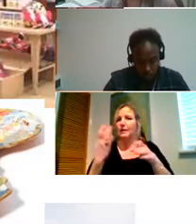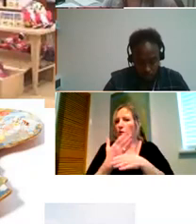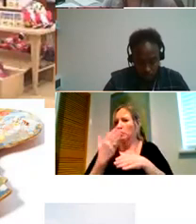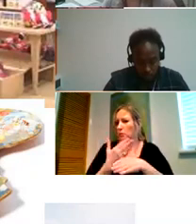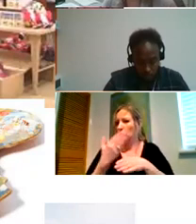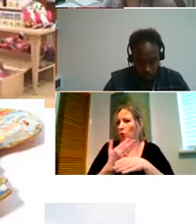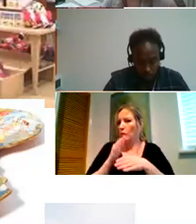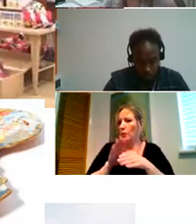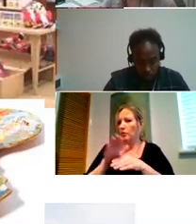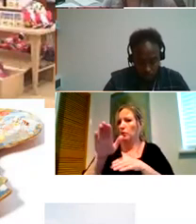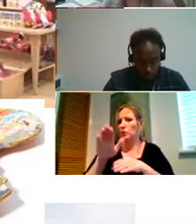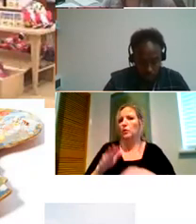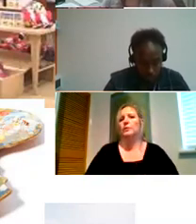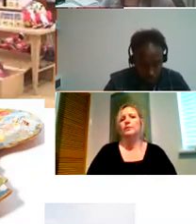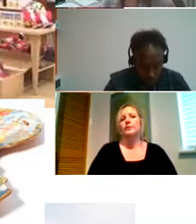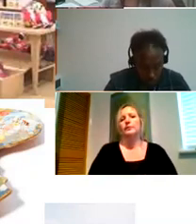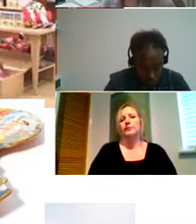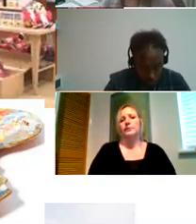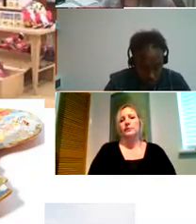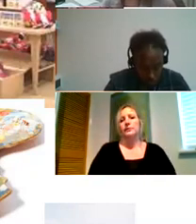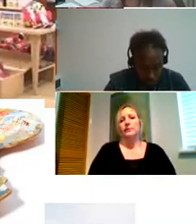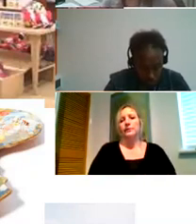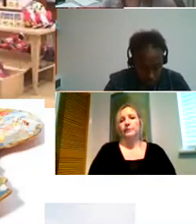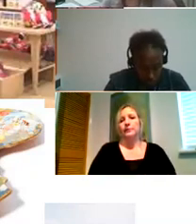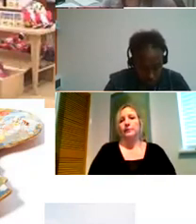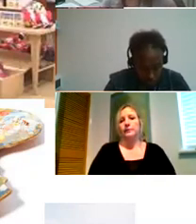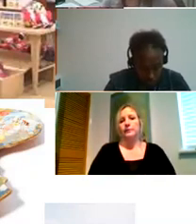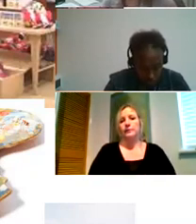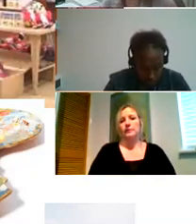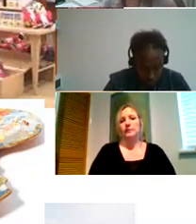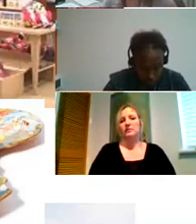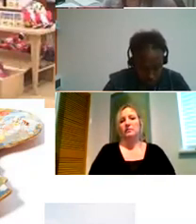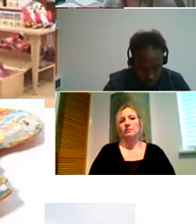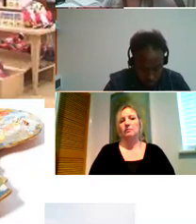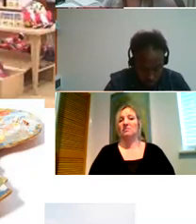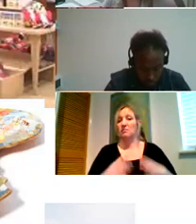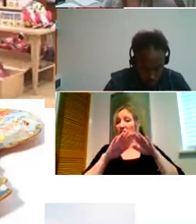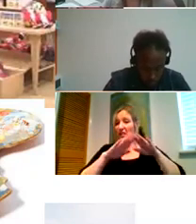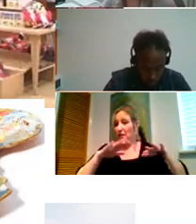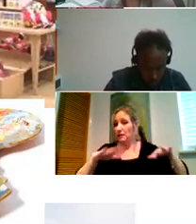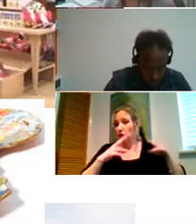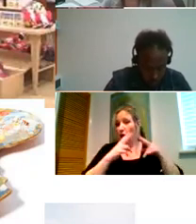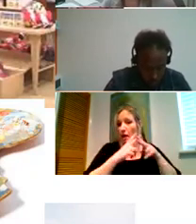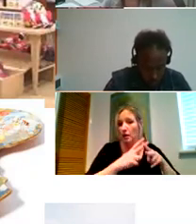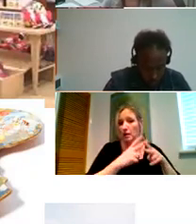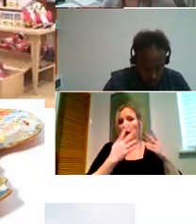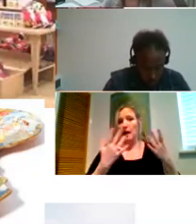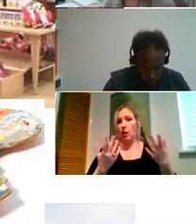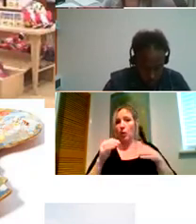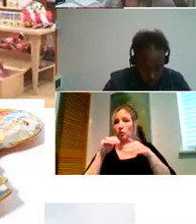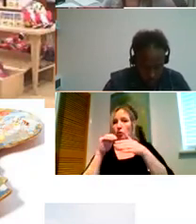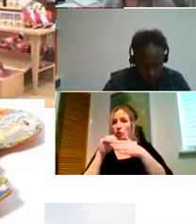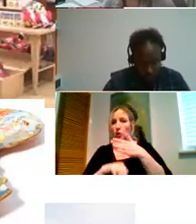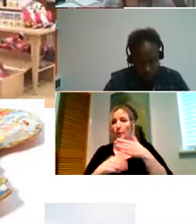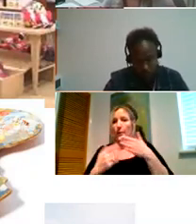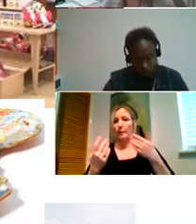our students choose, whether it's childcare setting or in retail. In